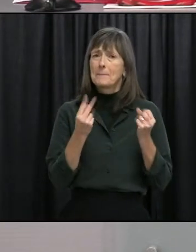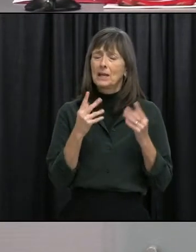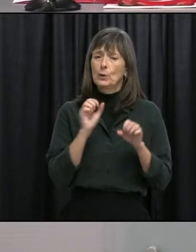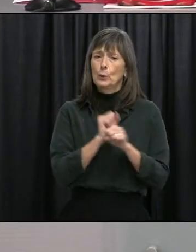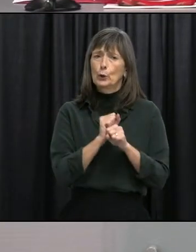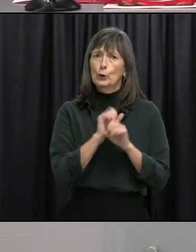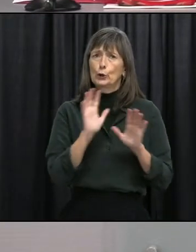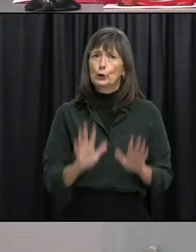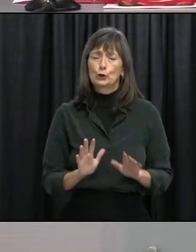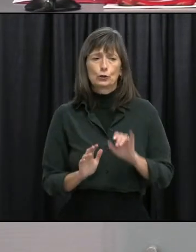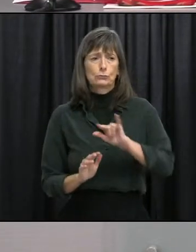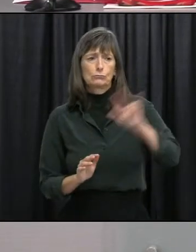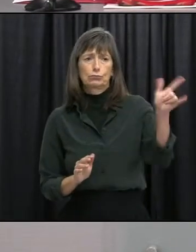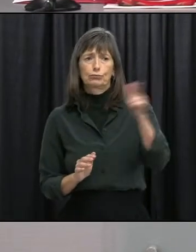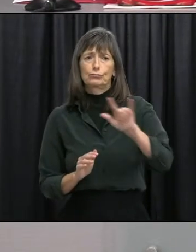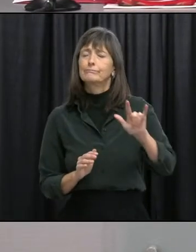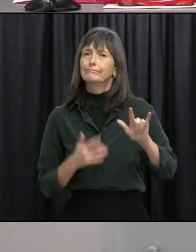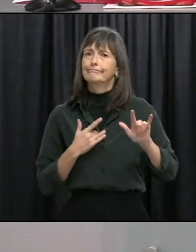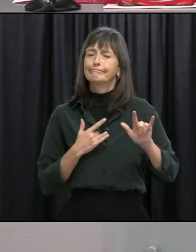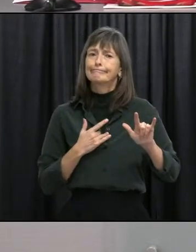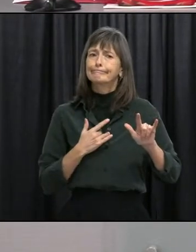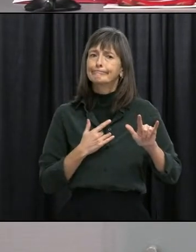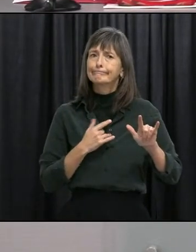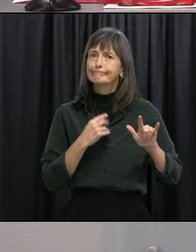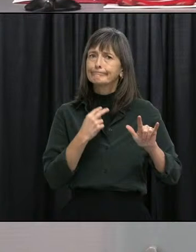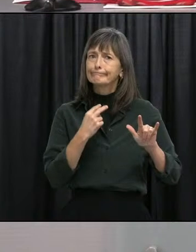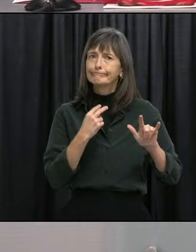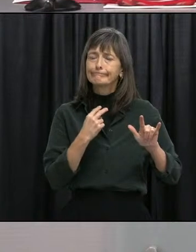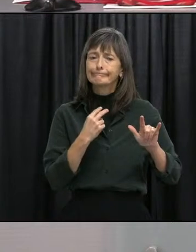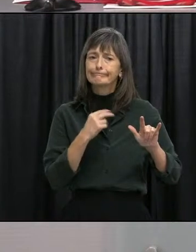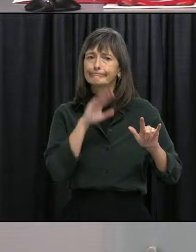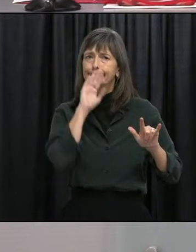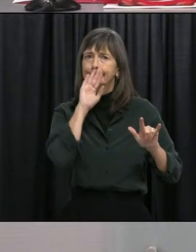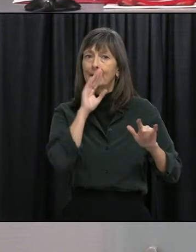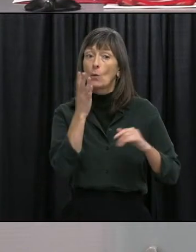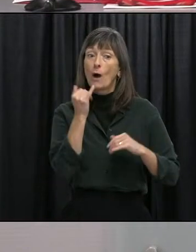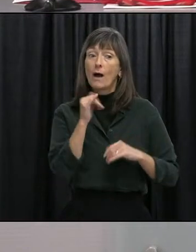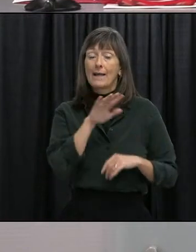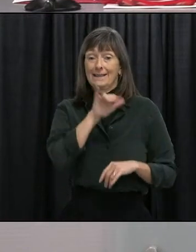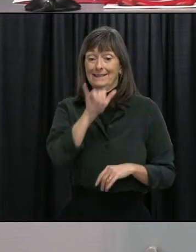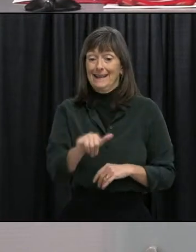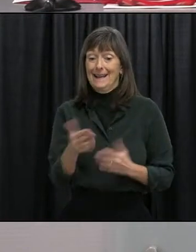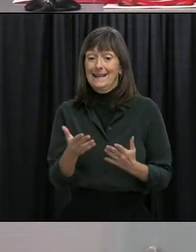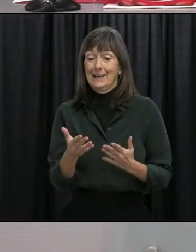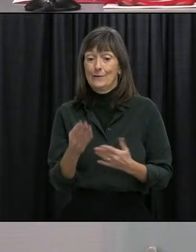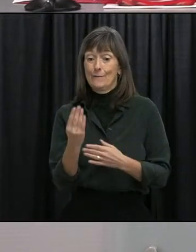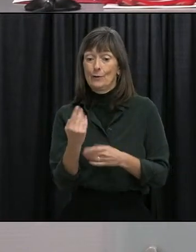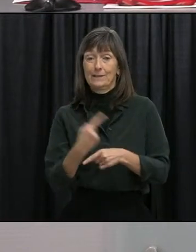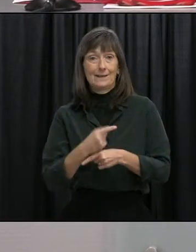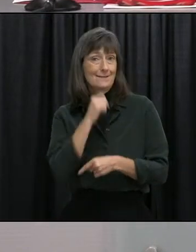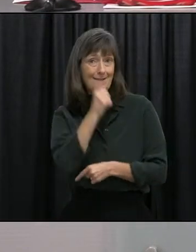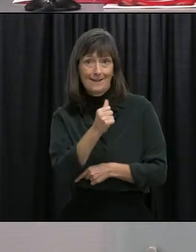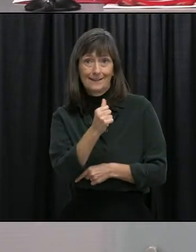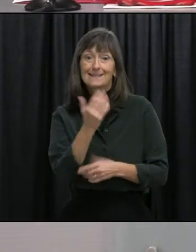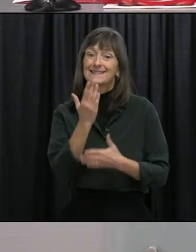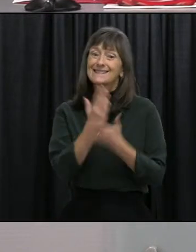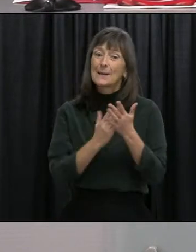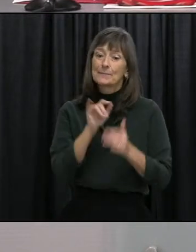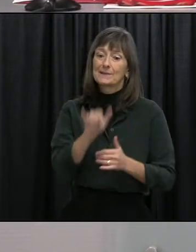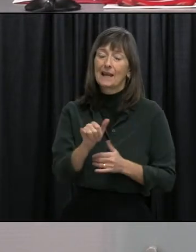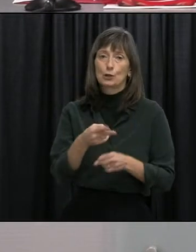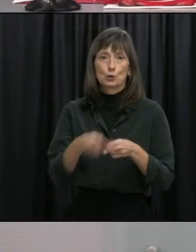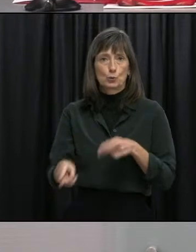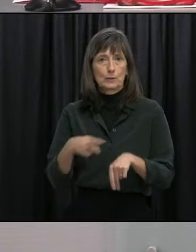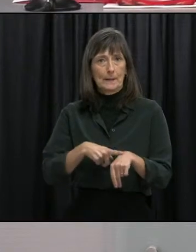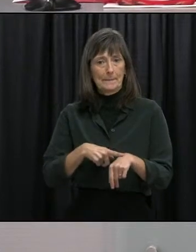this program doesn't work for them because their turnarounds aren't 14 days. They tend to be shorter periods of time. Have we looked